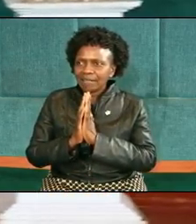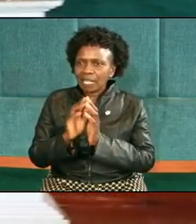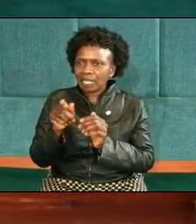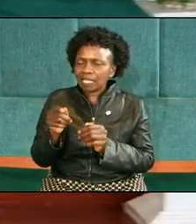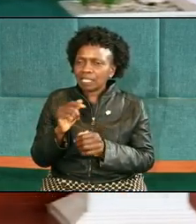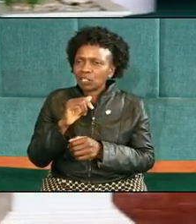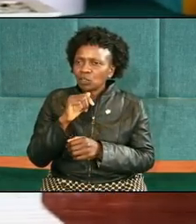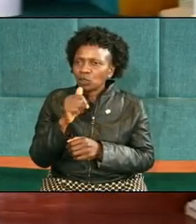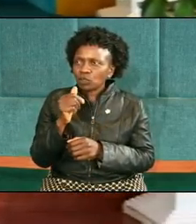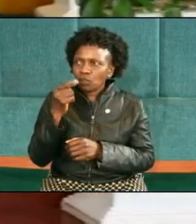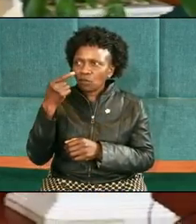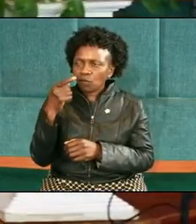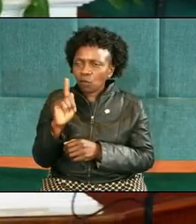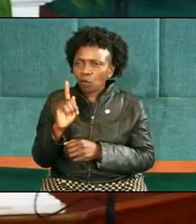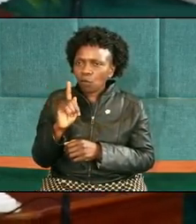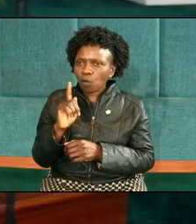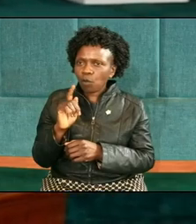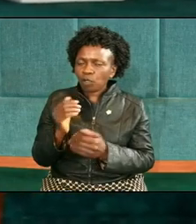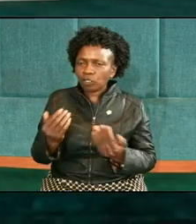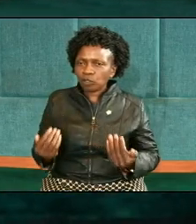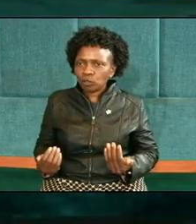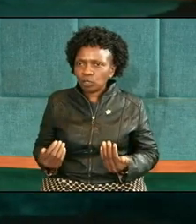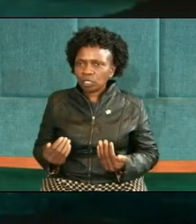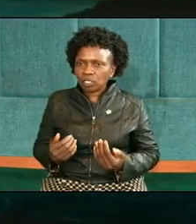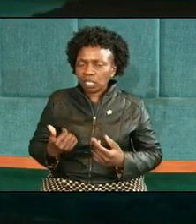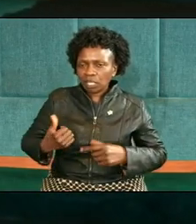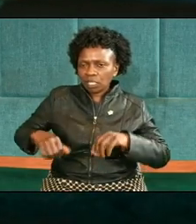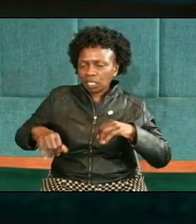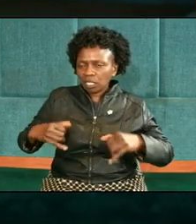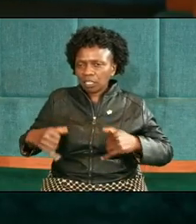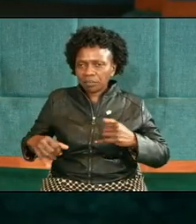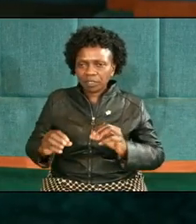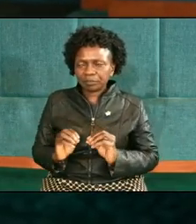This is not for children's entertainment.